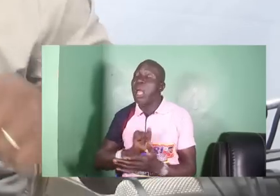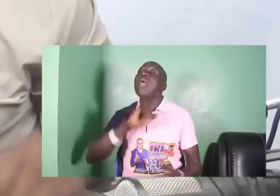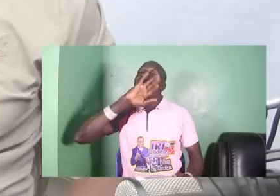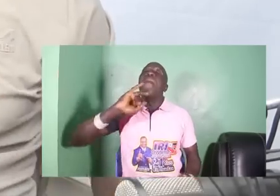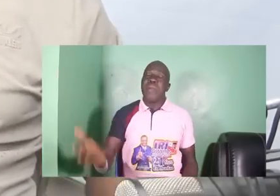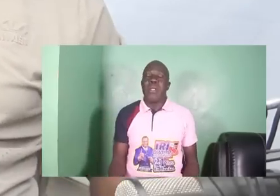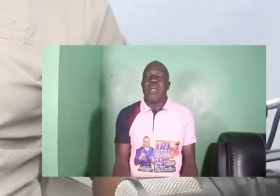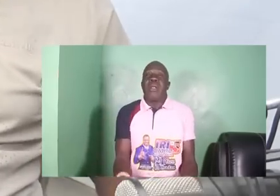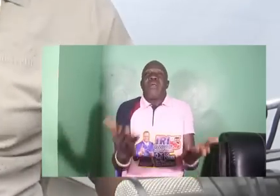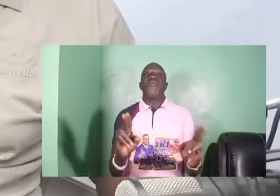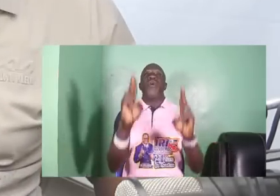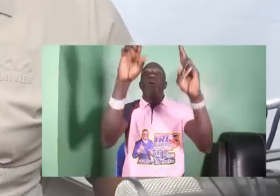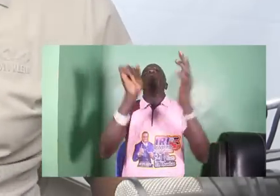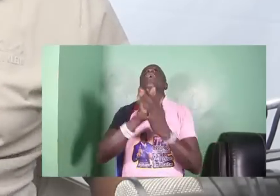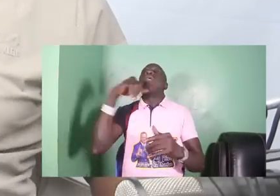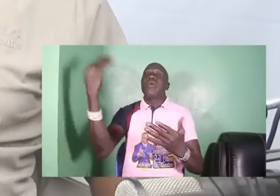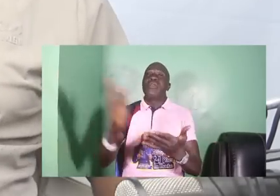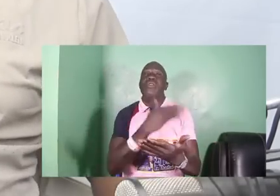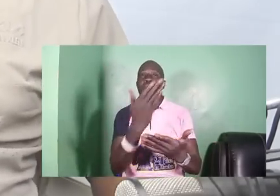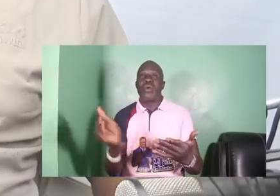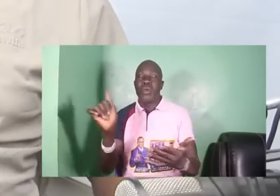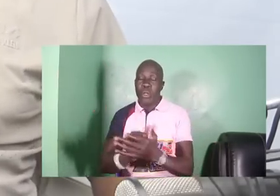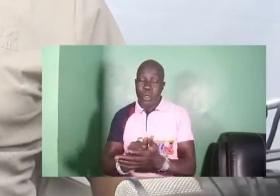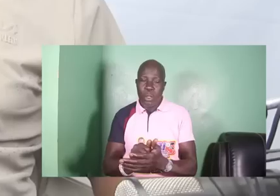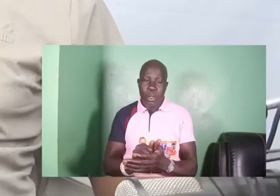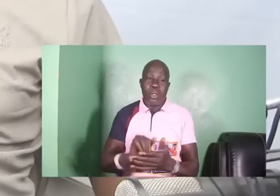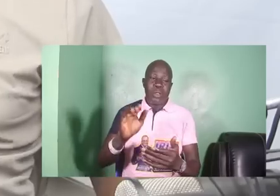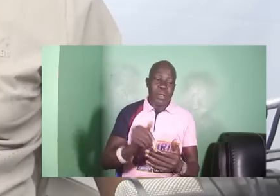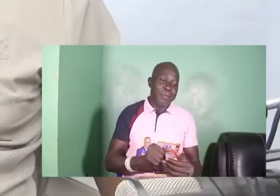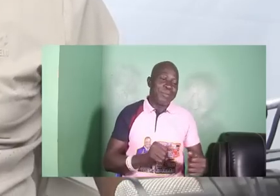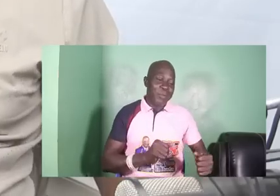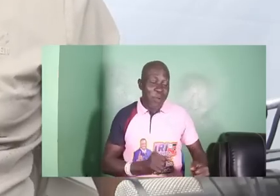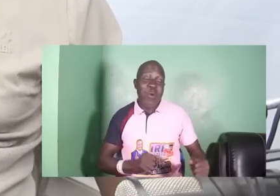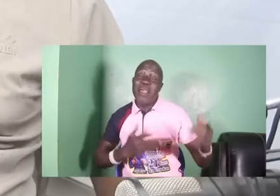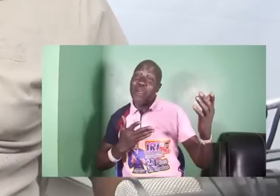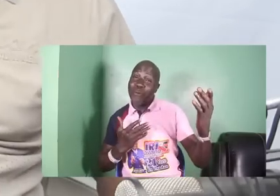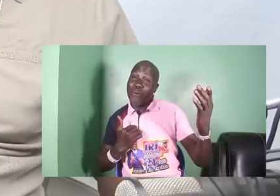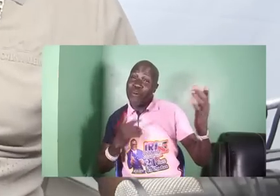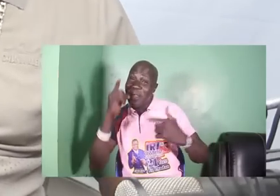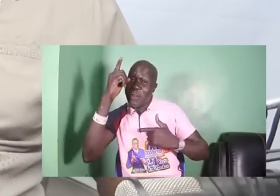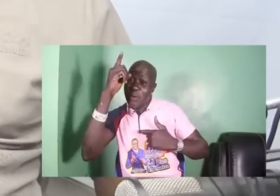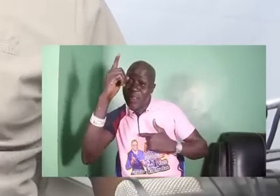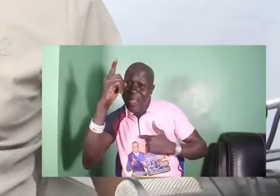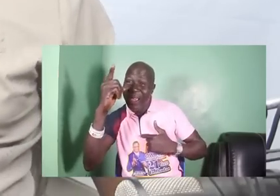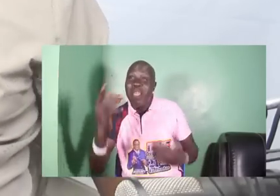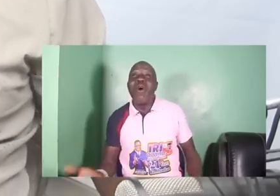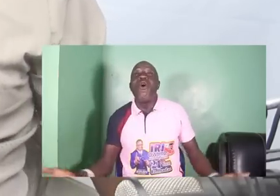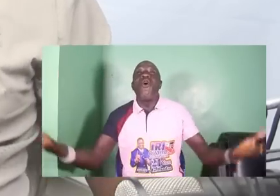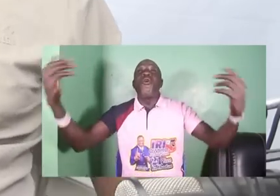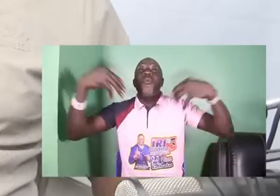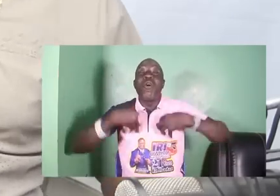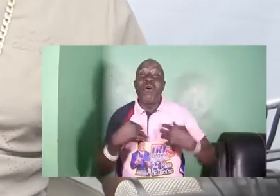There is lifting up. Yeah, that's the words I say. One name,